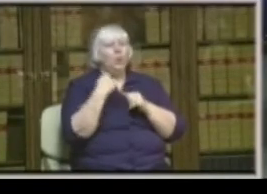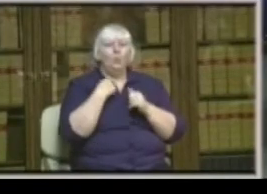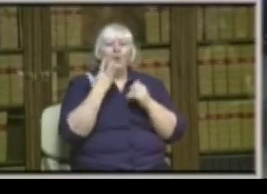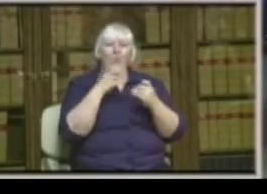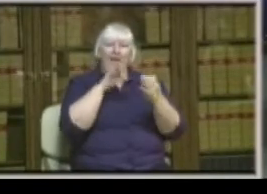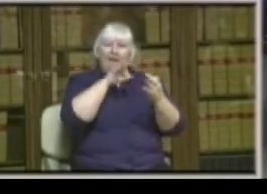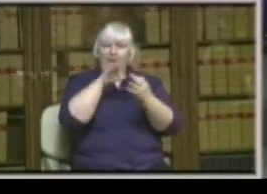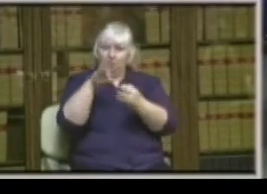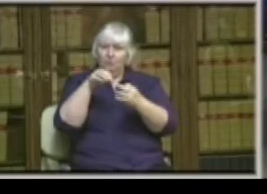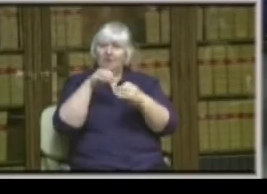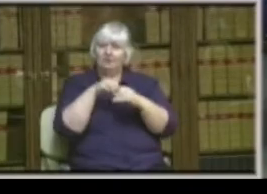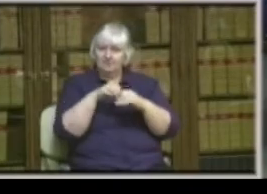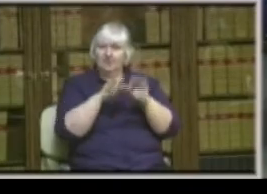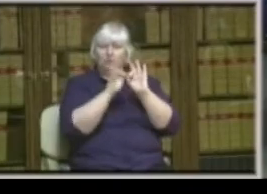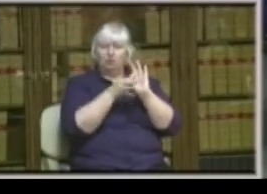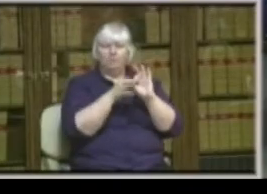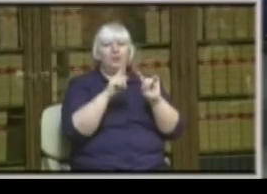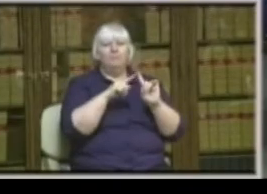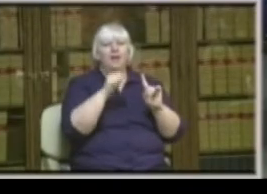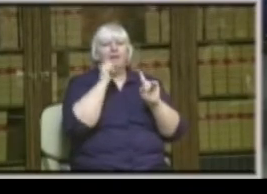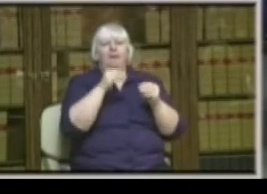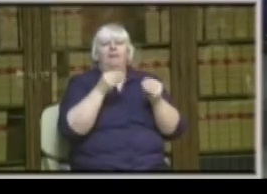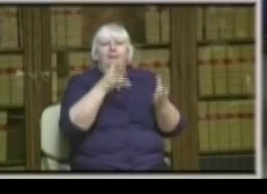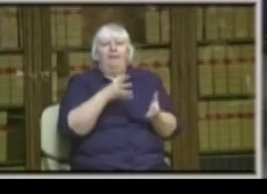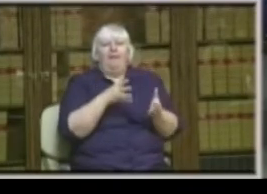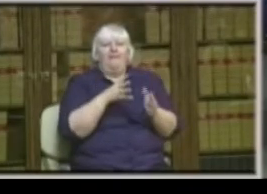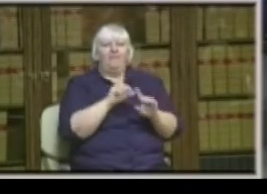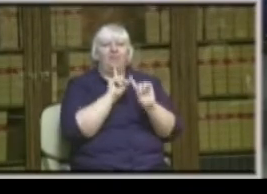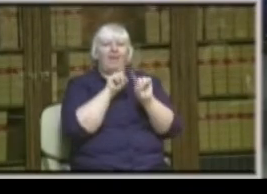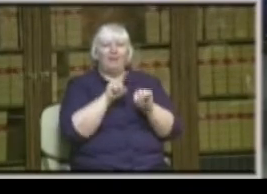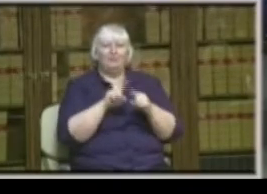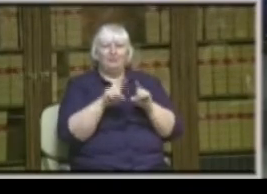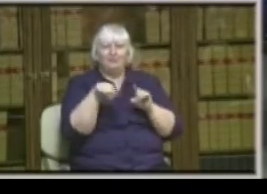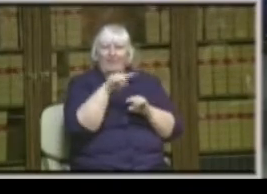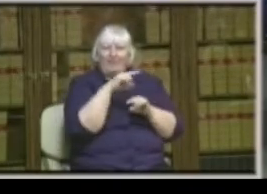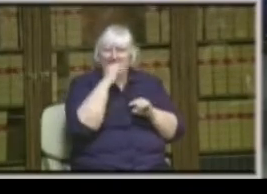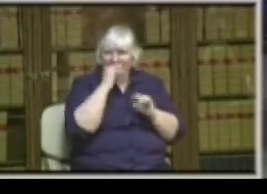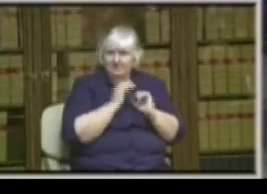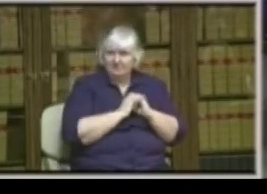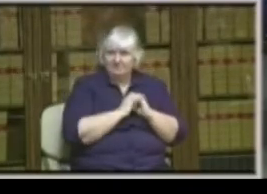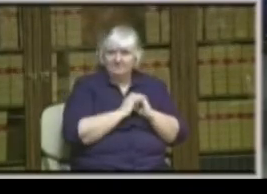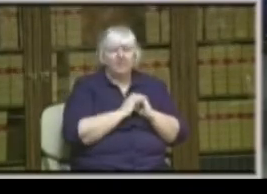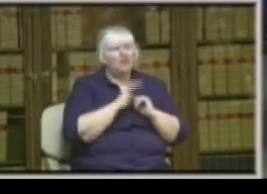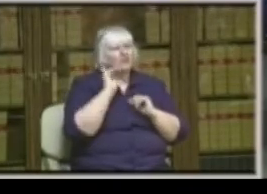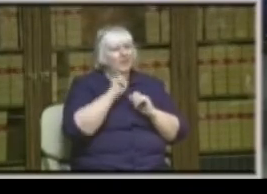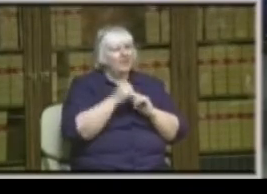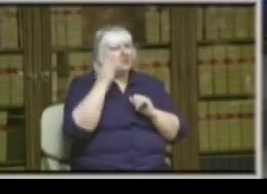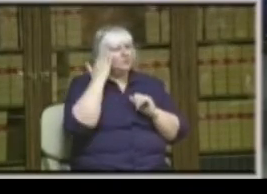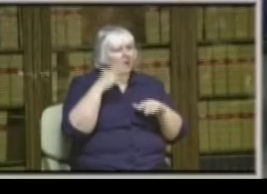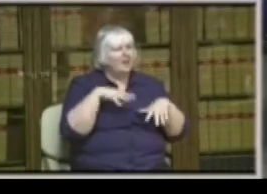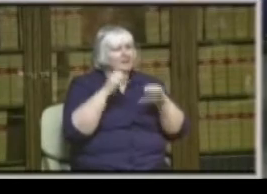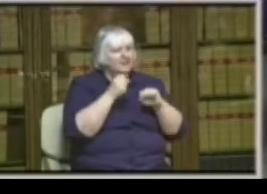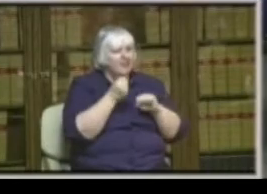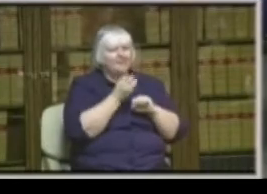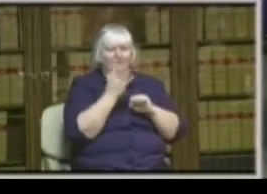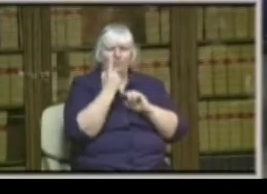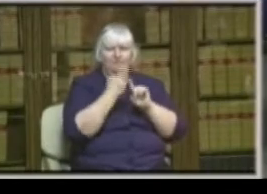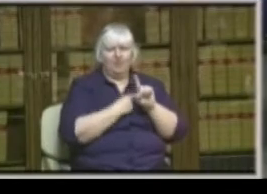want to give the kids the answers. So that's one of the reasons that it's taking a couple of months to do